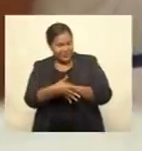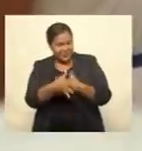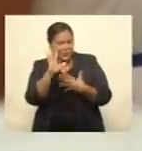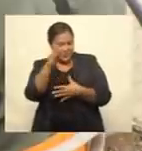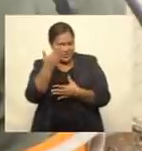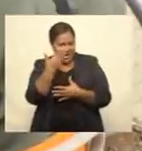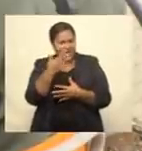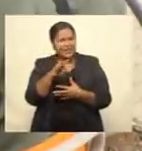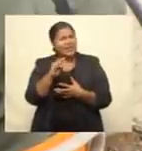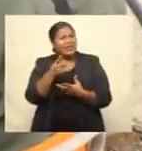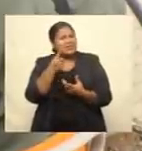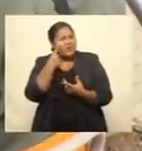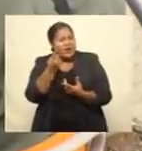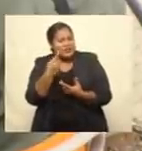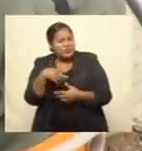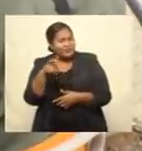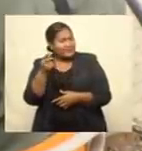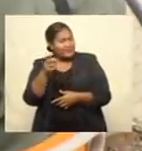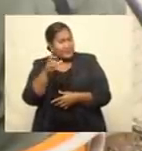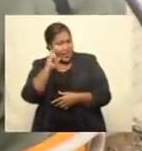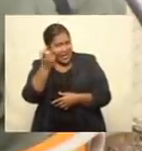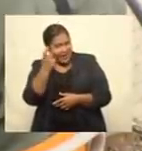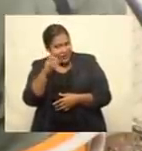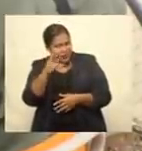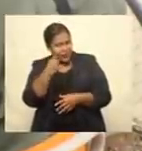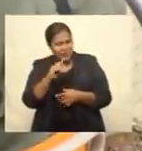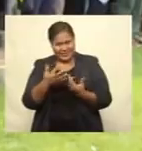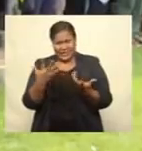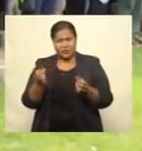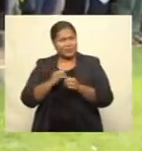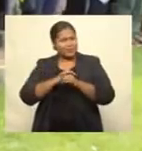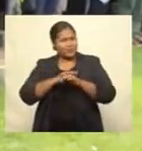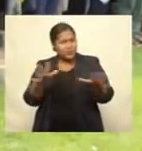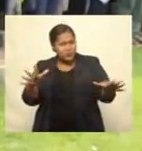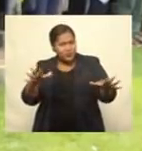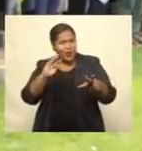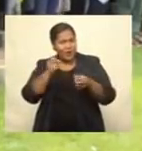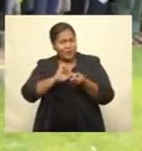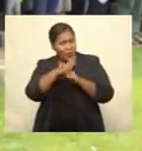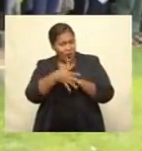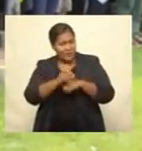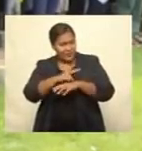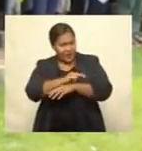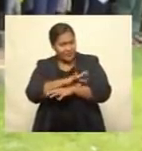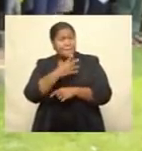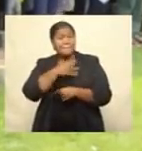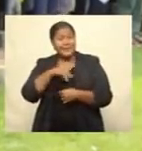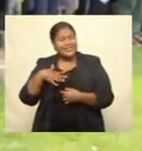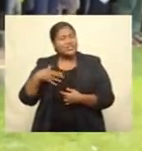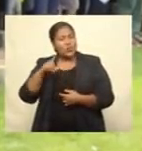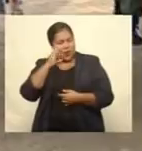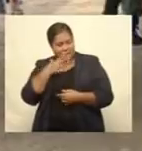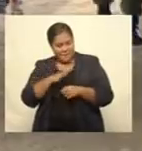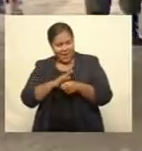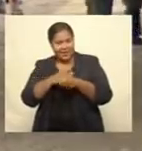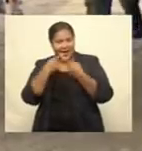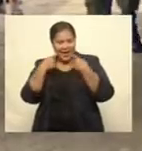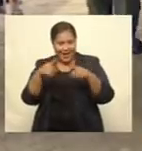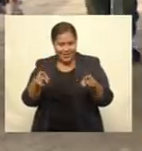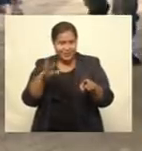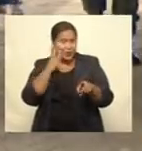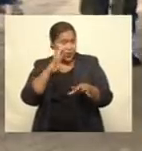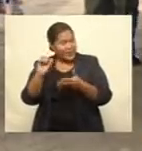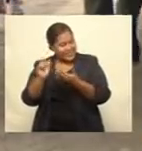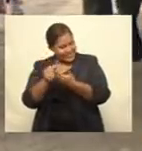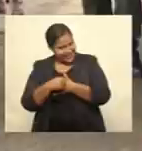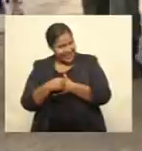need to take extreme caution against the rapidly spreading COVID-19 virus. The ministry will make necessary announcements once it is safe to